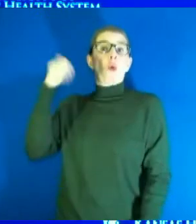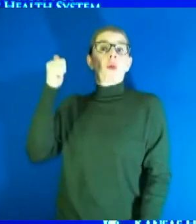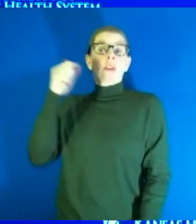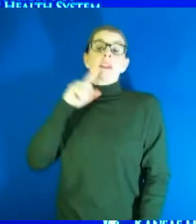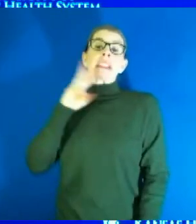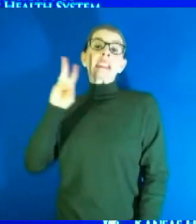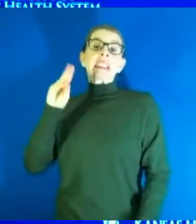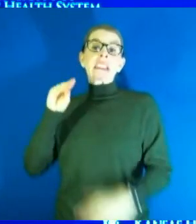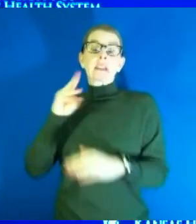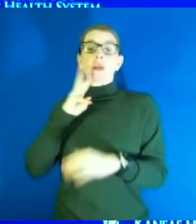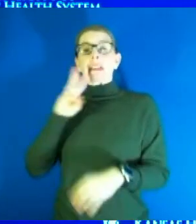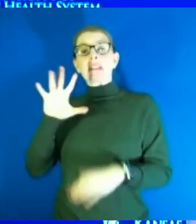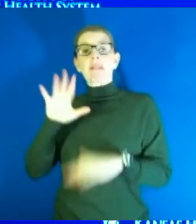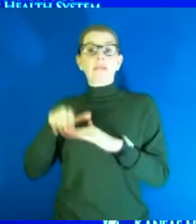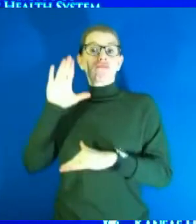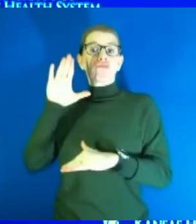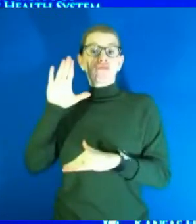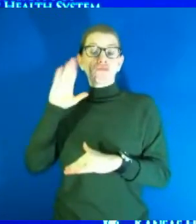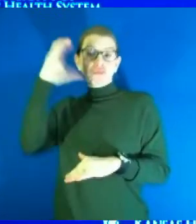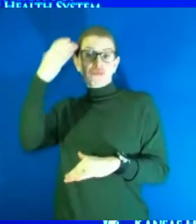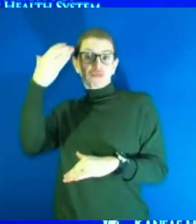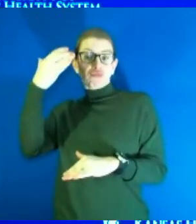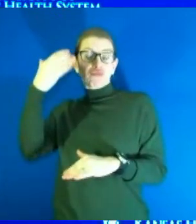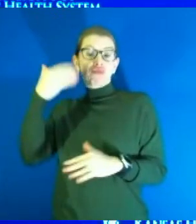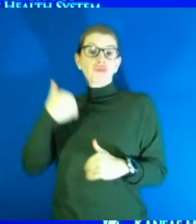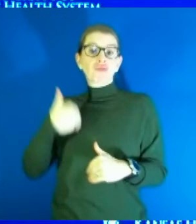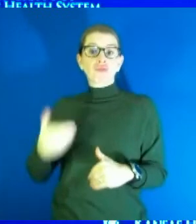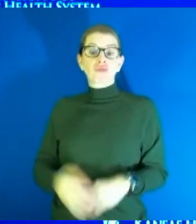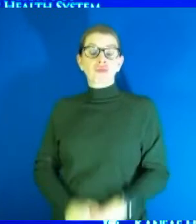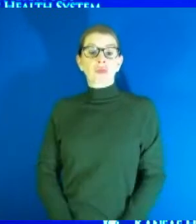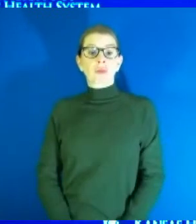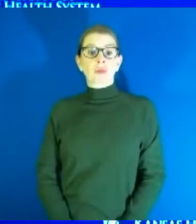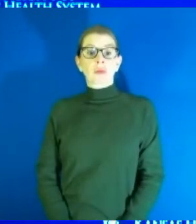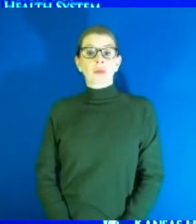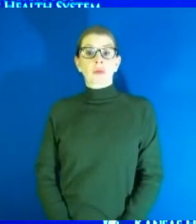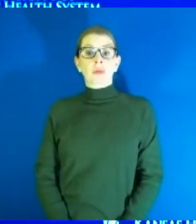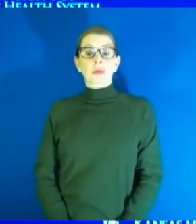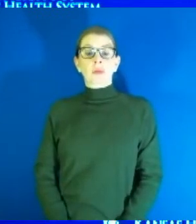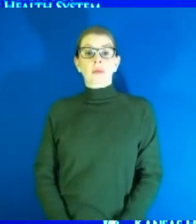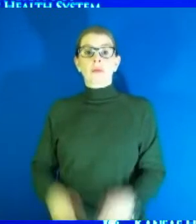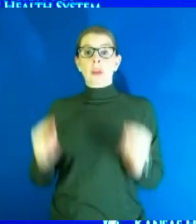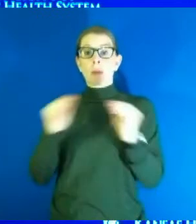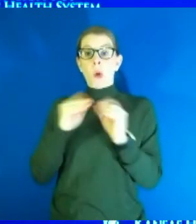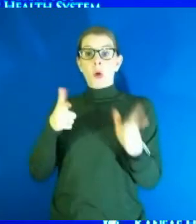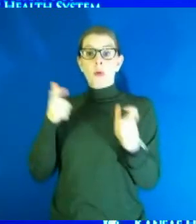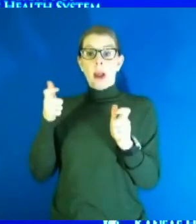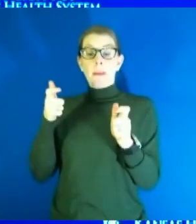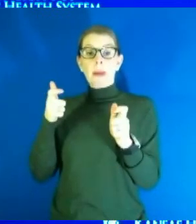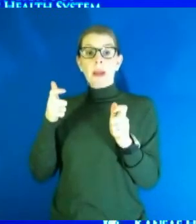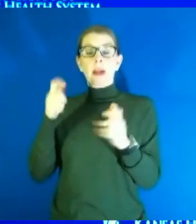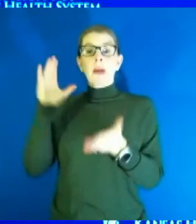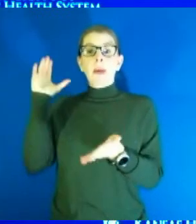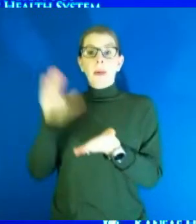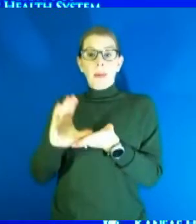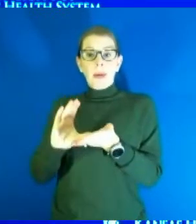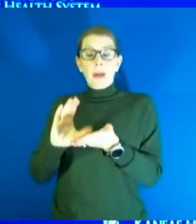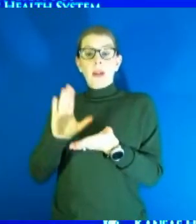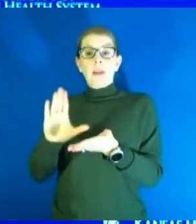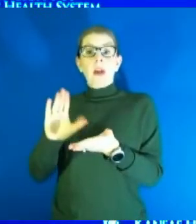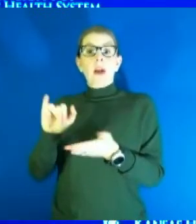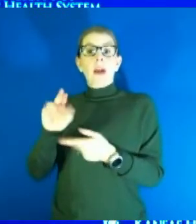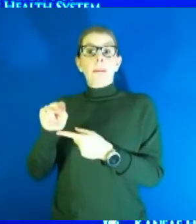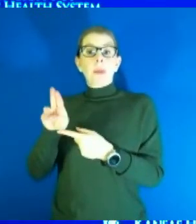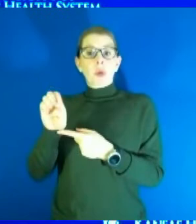above or 65 and above, seem to have a more rapid waning or decrease in their immune